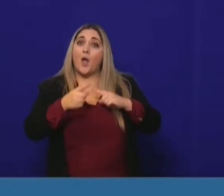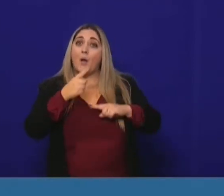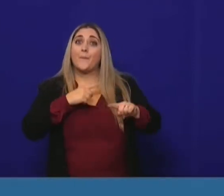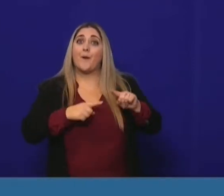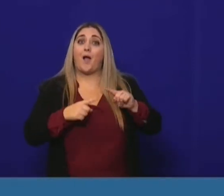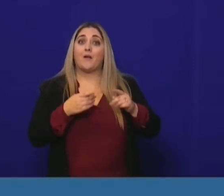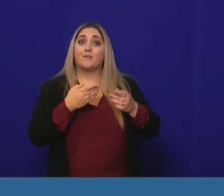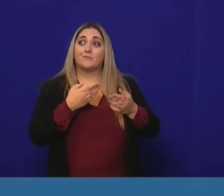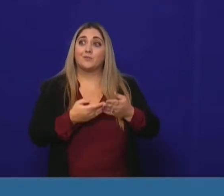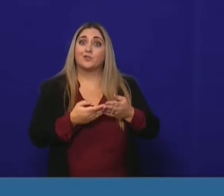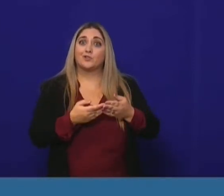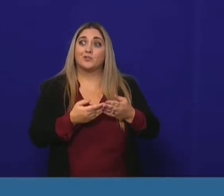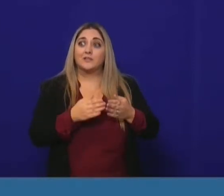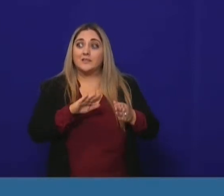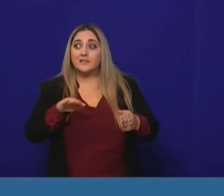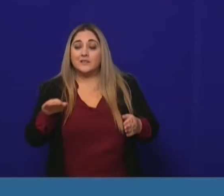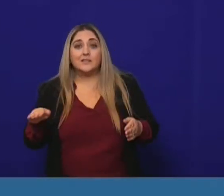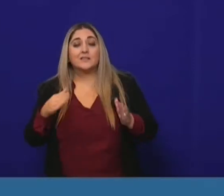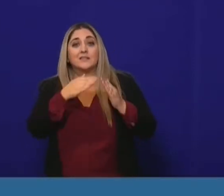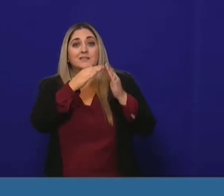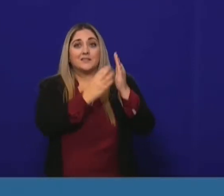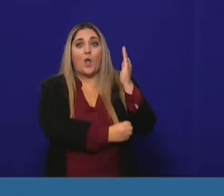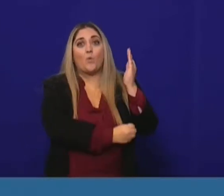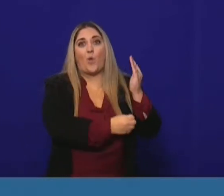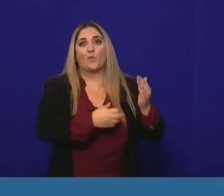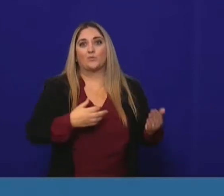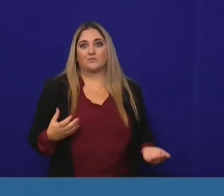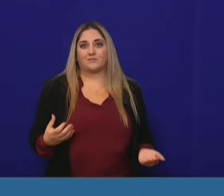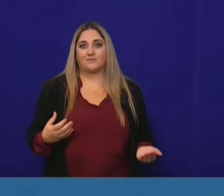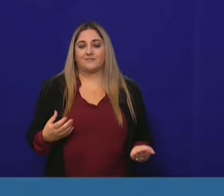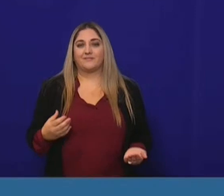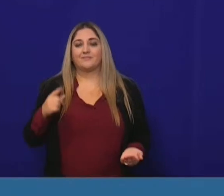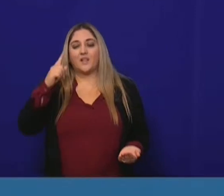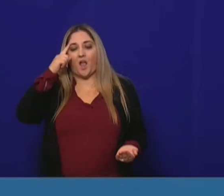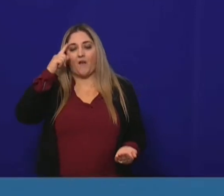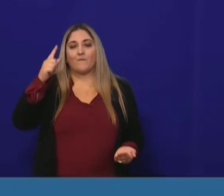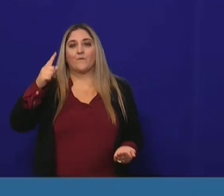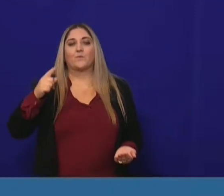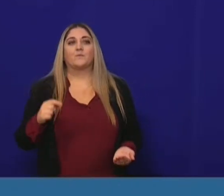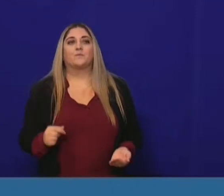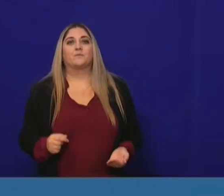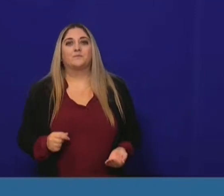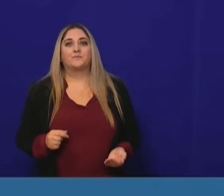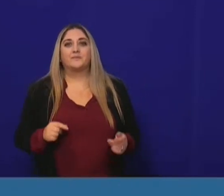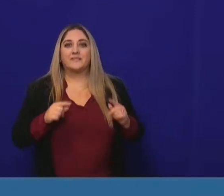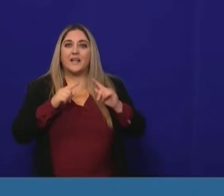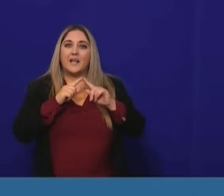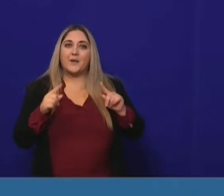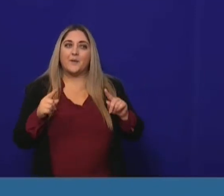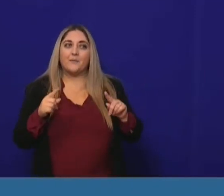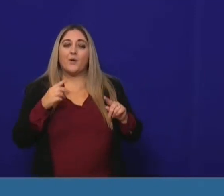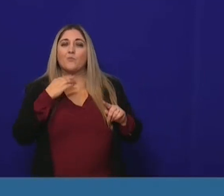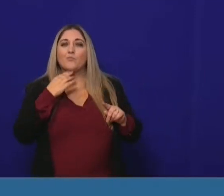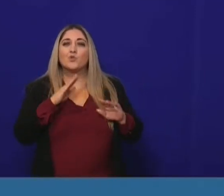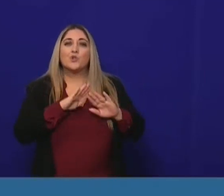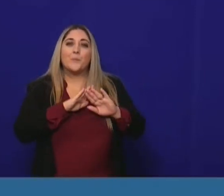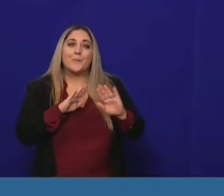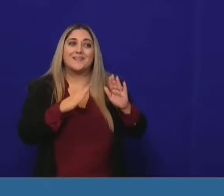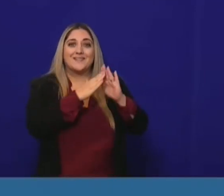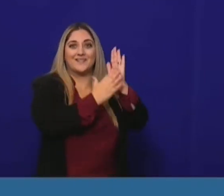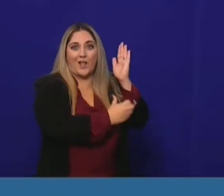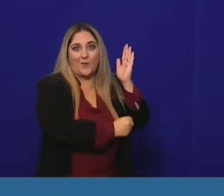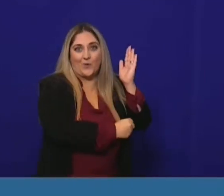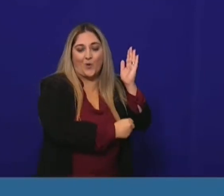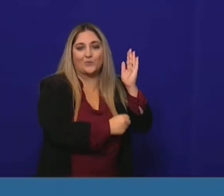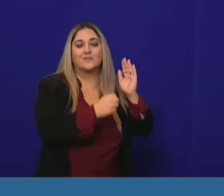ma jkollok nies fil-popolazzjoni li propju jiddownloadjawha iktar importanti. Però iktar importanti milli jiddownloadjawha biss hija